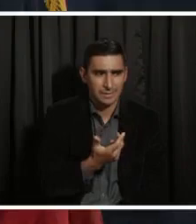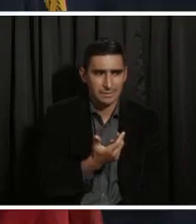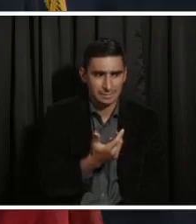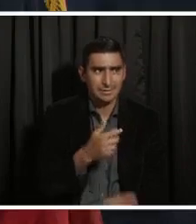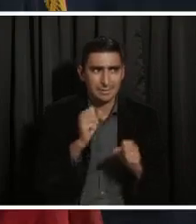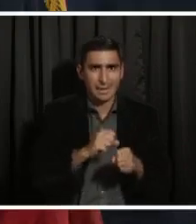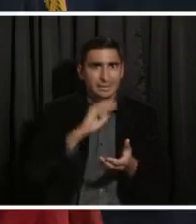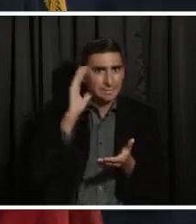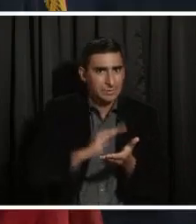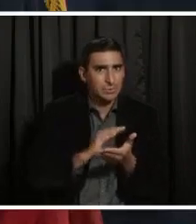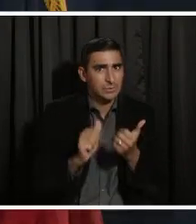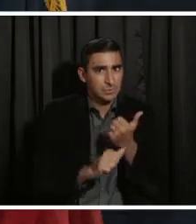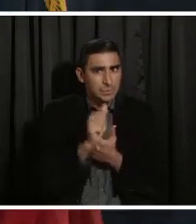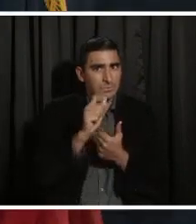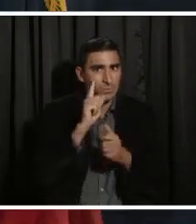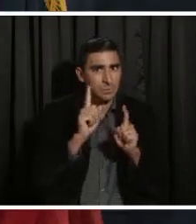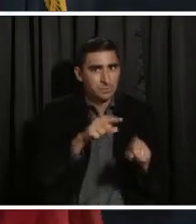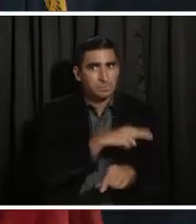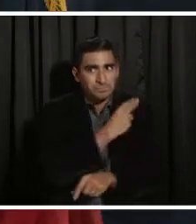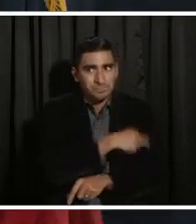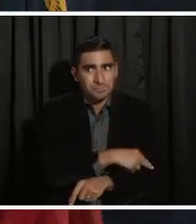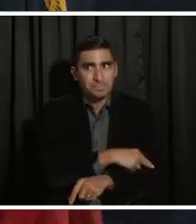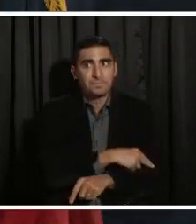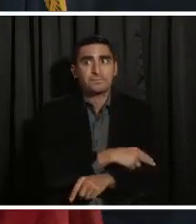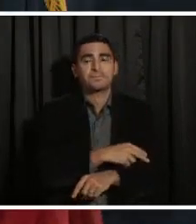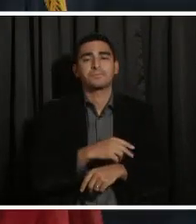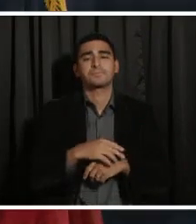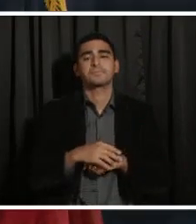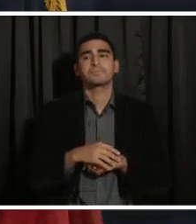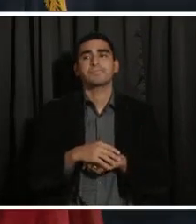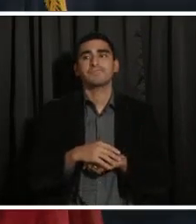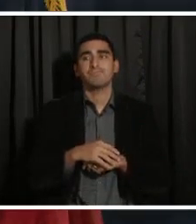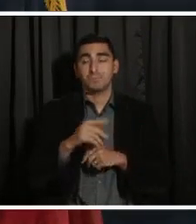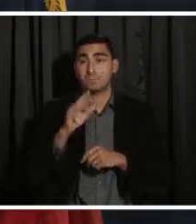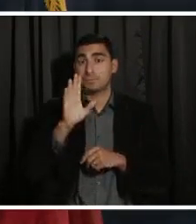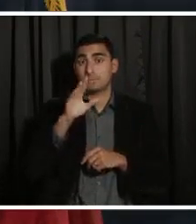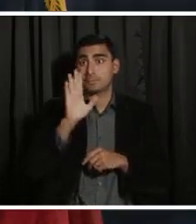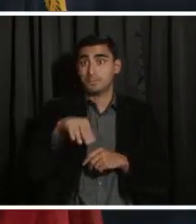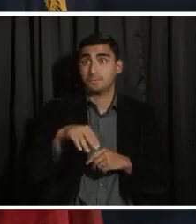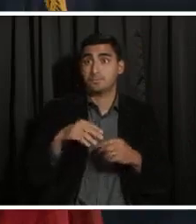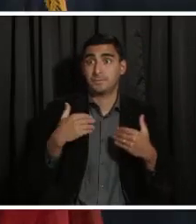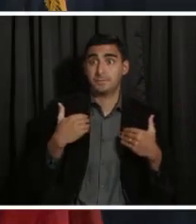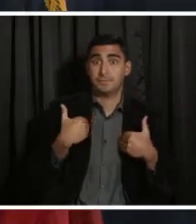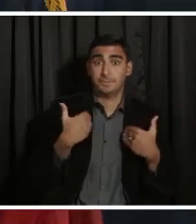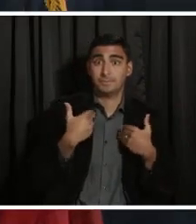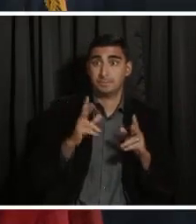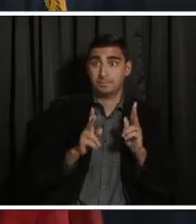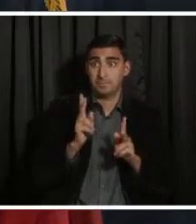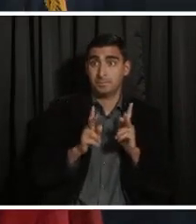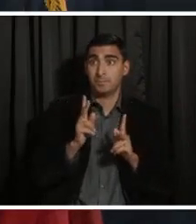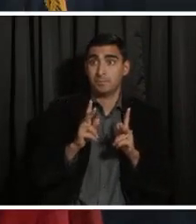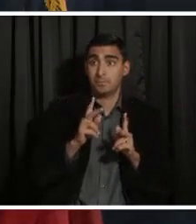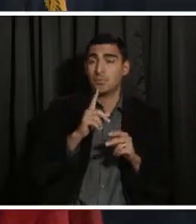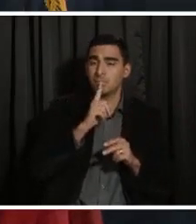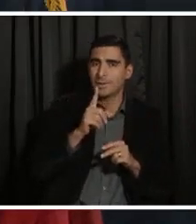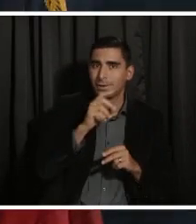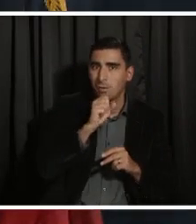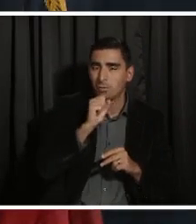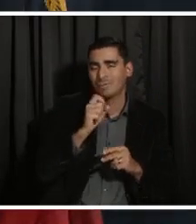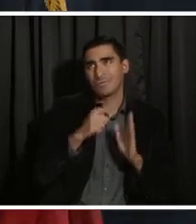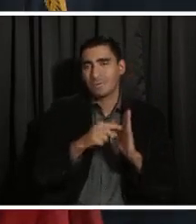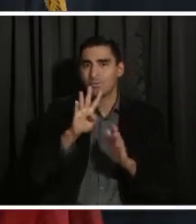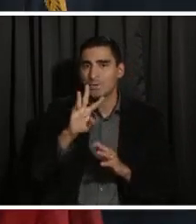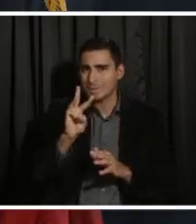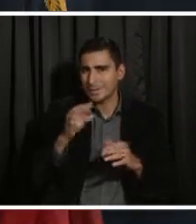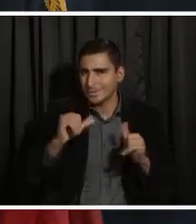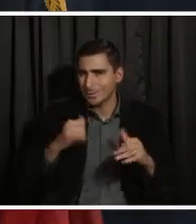being hospitalized. And for younger people, like I guess, vis-a-vis the virus, even at 46, I'm considered a younger person.